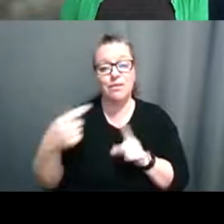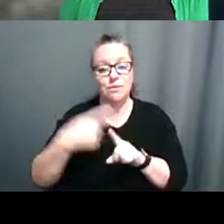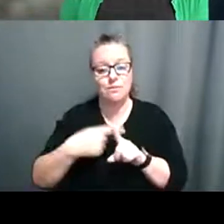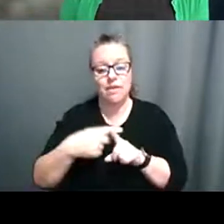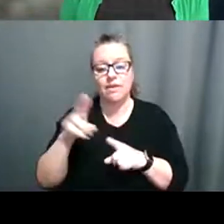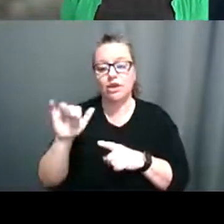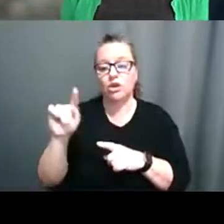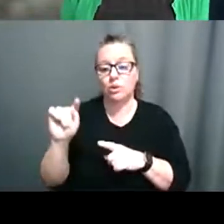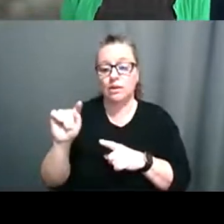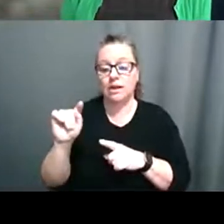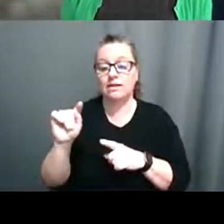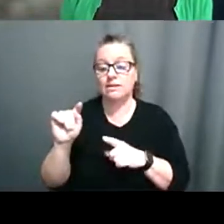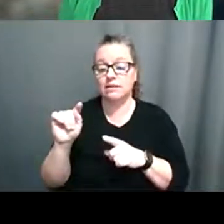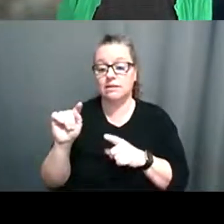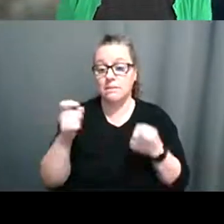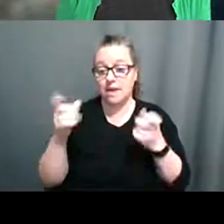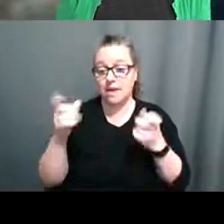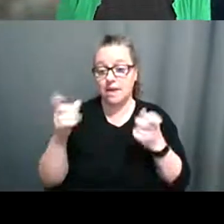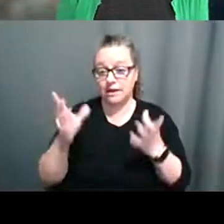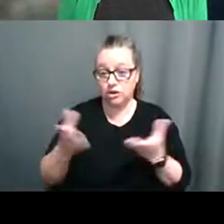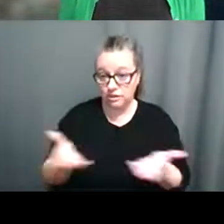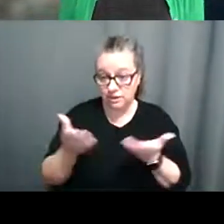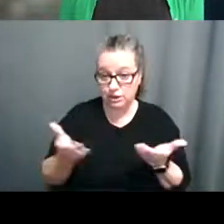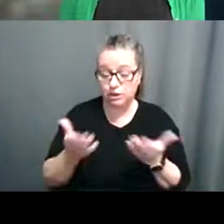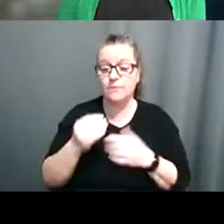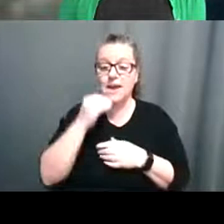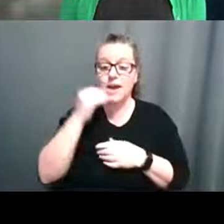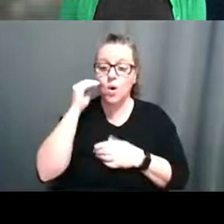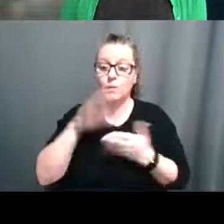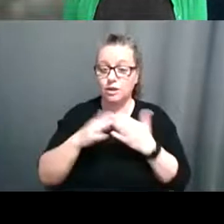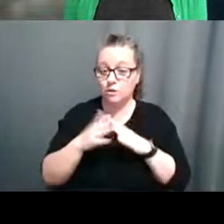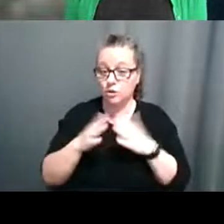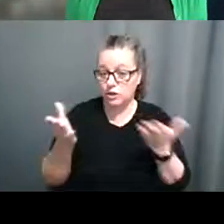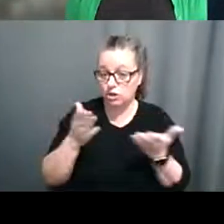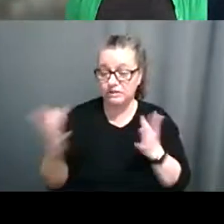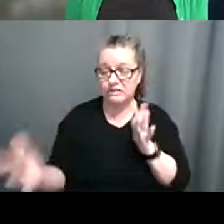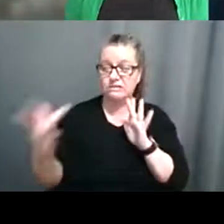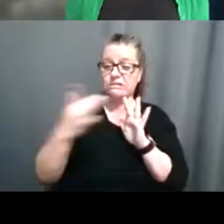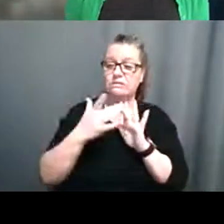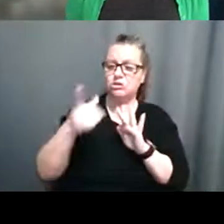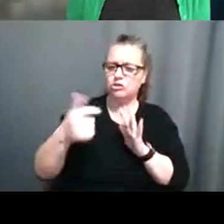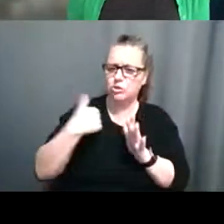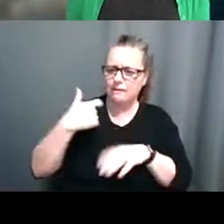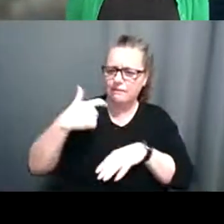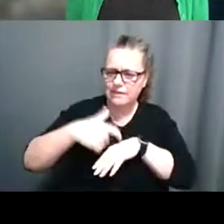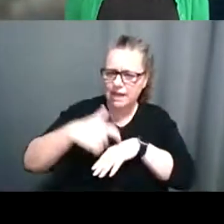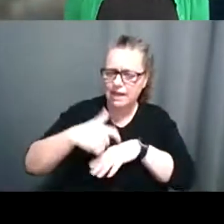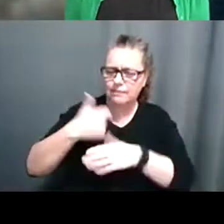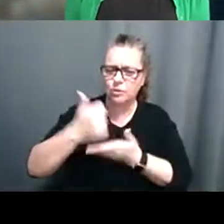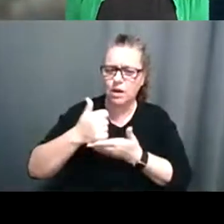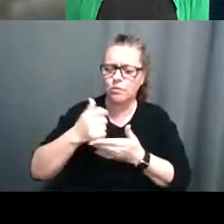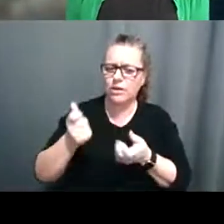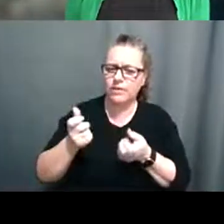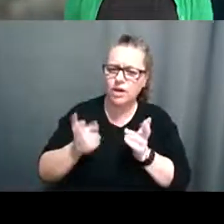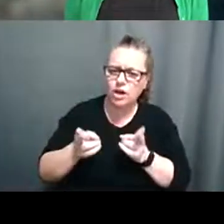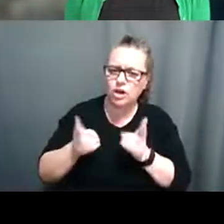manager here at Home and Community Services reached out to me and asked if I had time to help them with an urgent data request by the